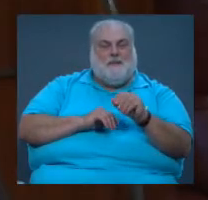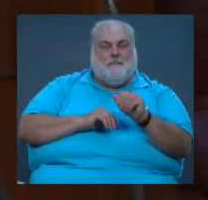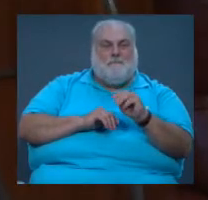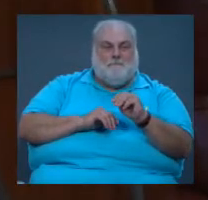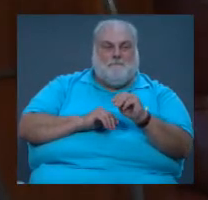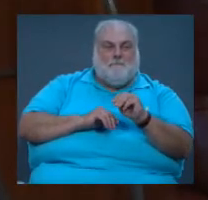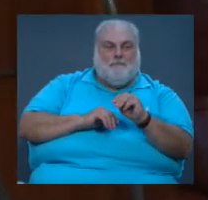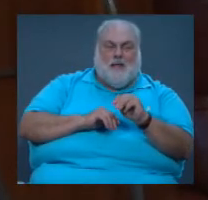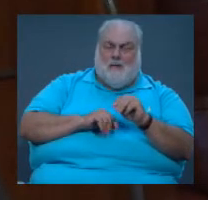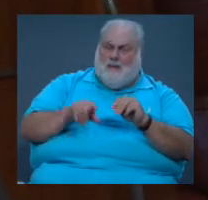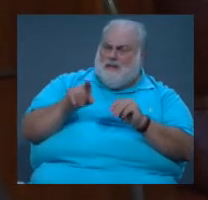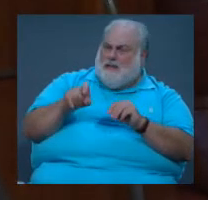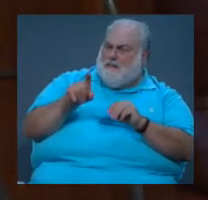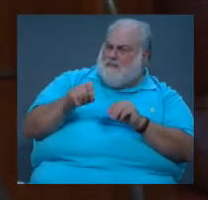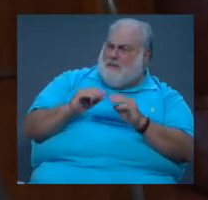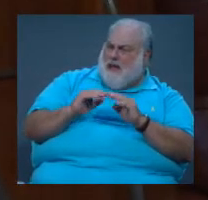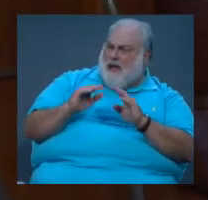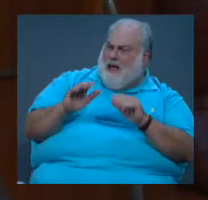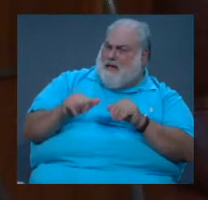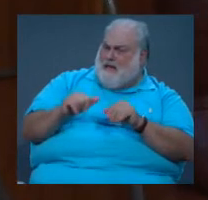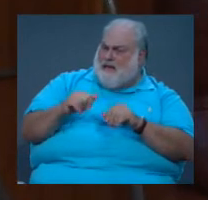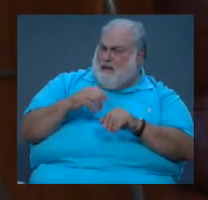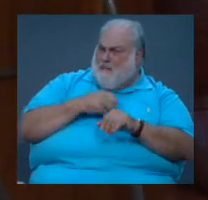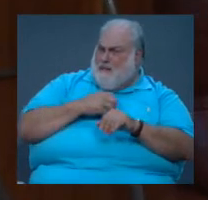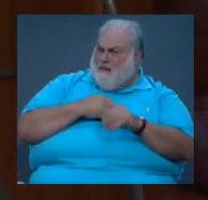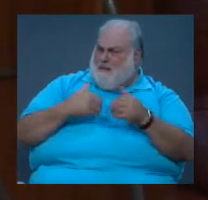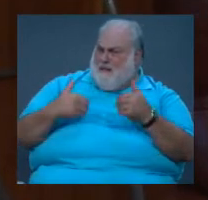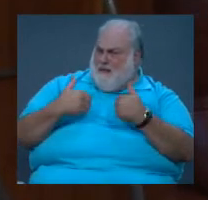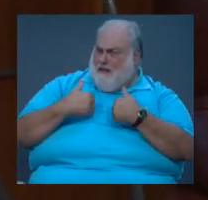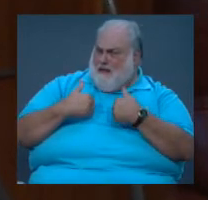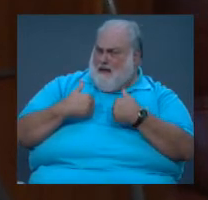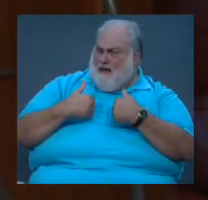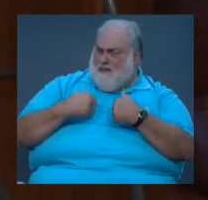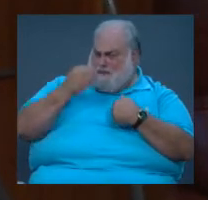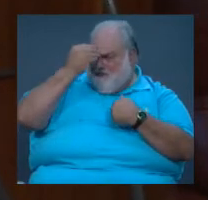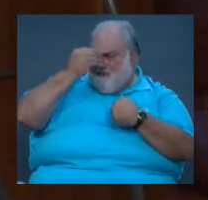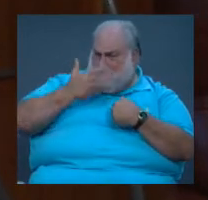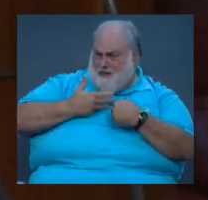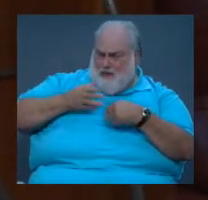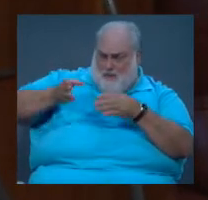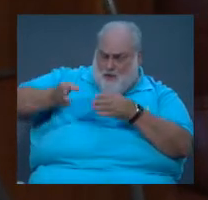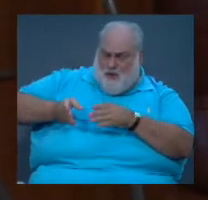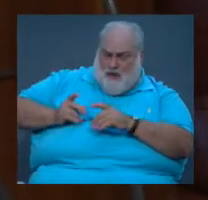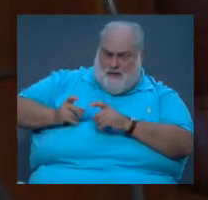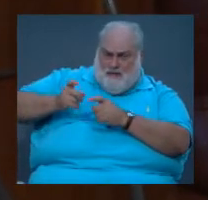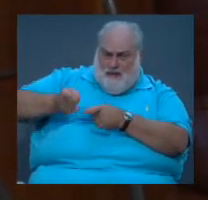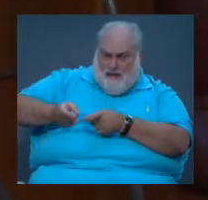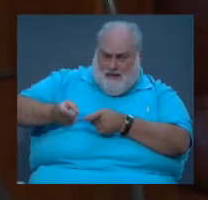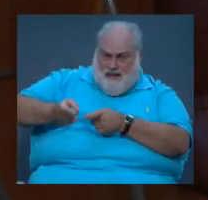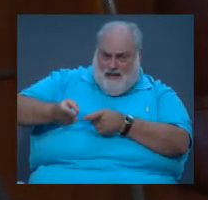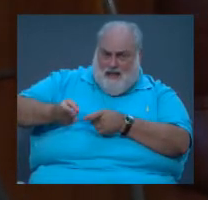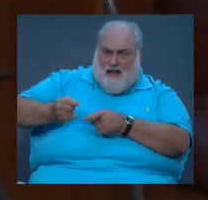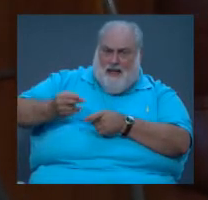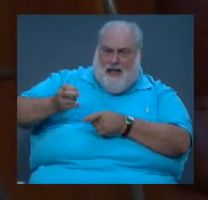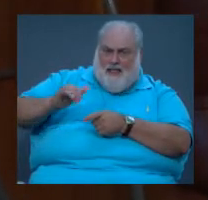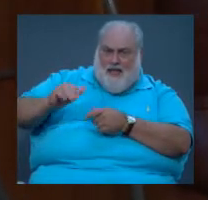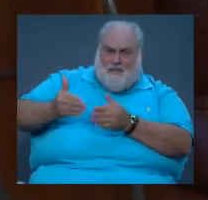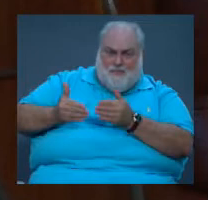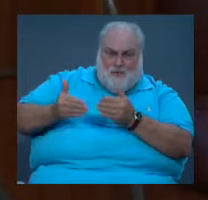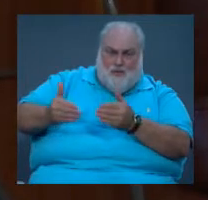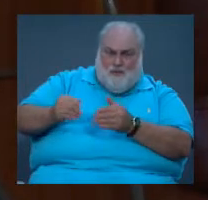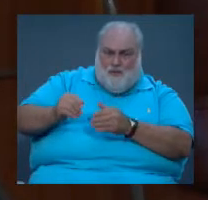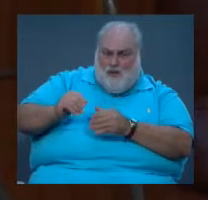asking about some houses that I had gotten some complaints on, and I was told that the person that was assigned to that, those people had moved